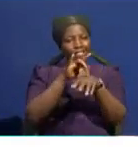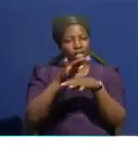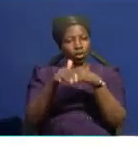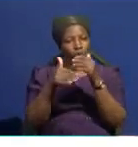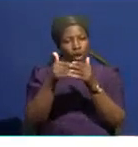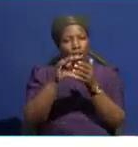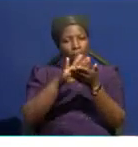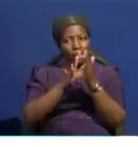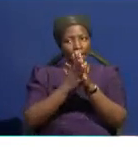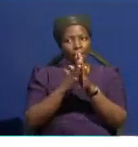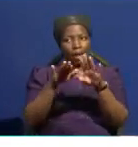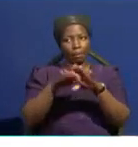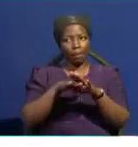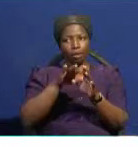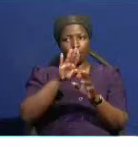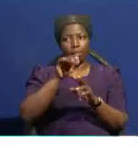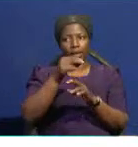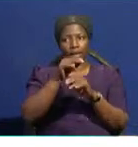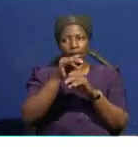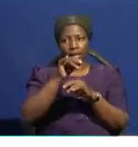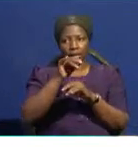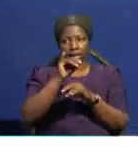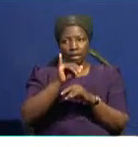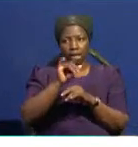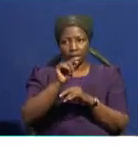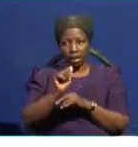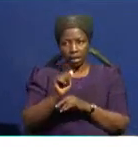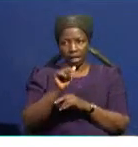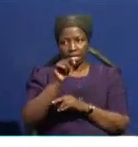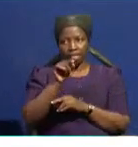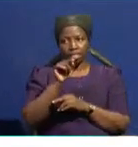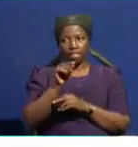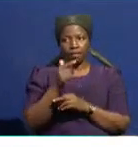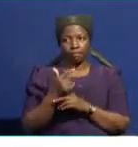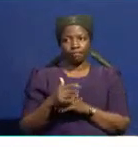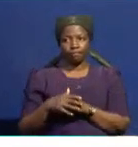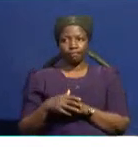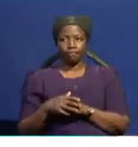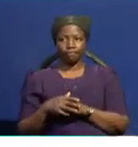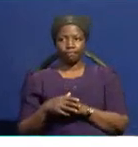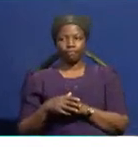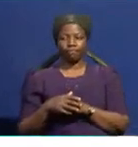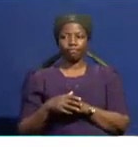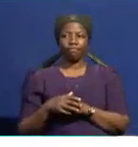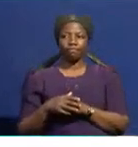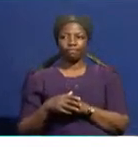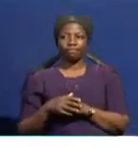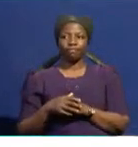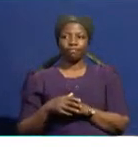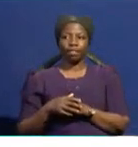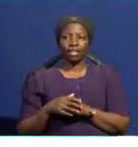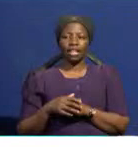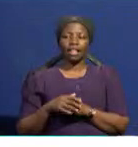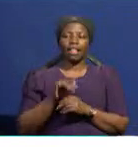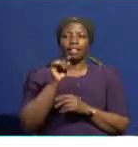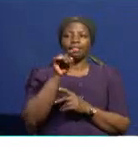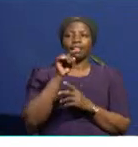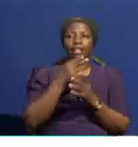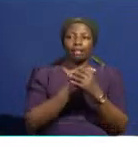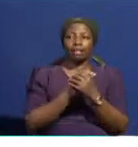of Balita, we are joining a community that has consistently championed the interests of entrepreneurs in the hospitality industry.